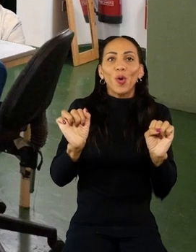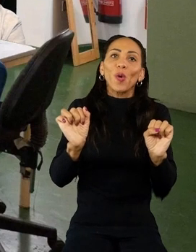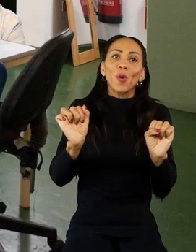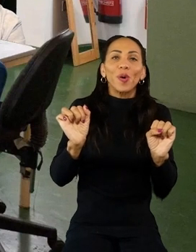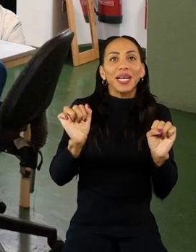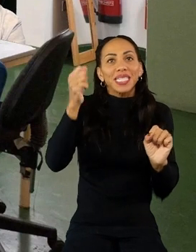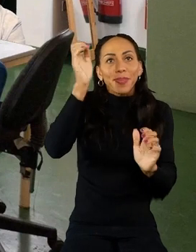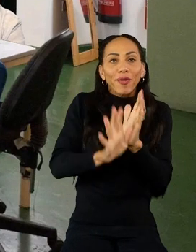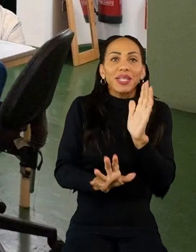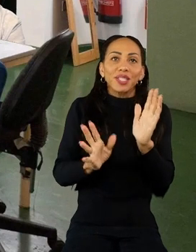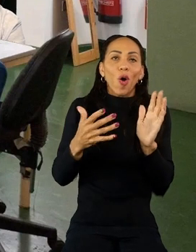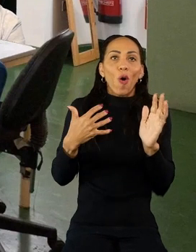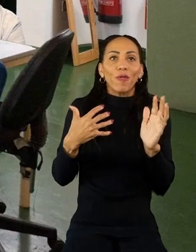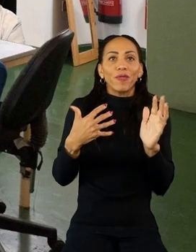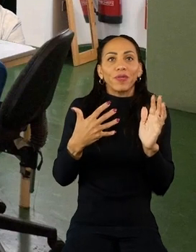enhance everybody's